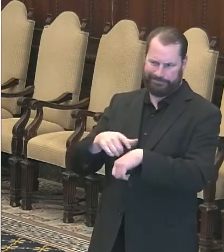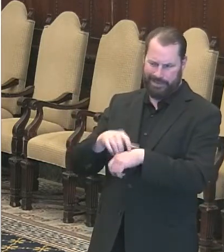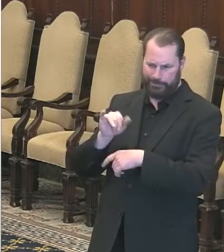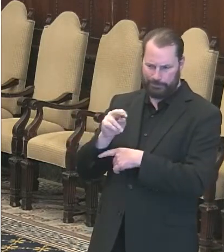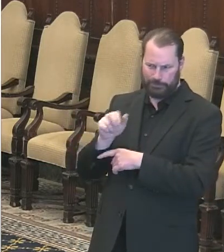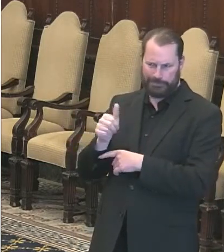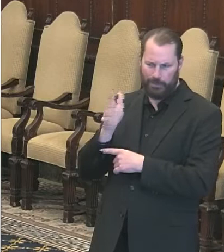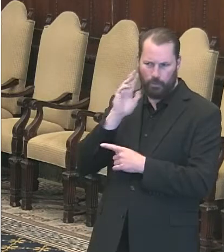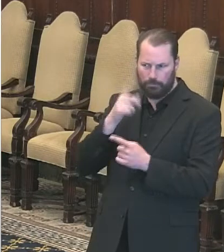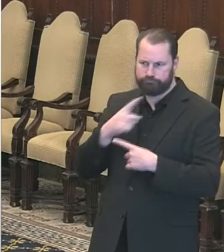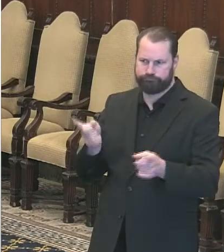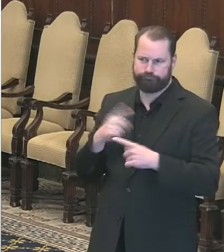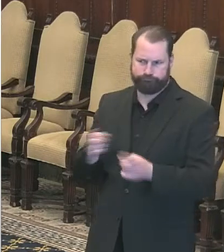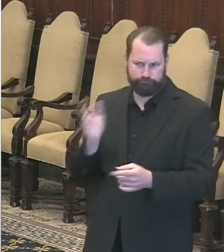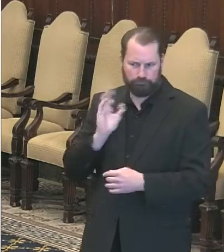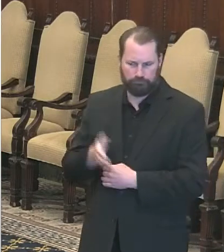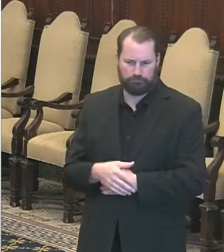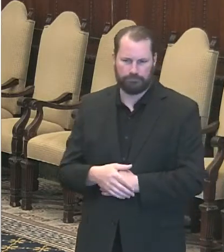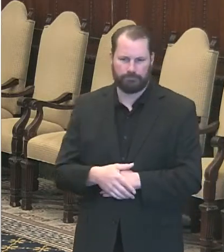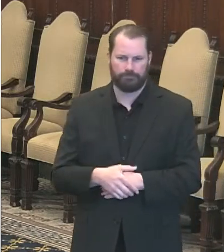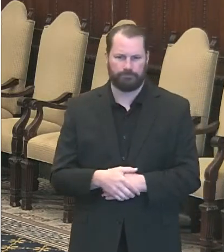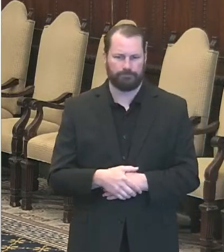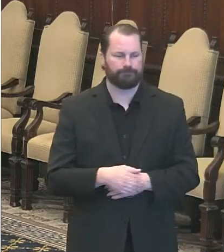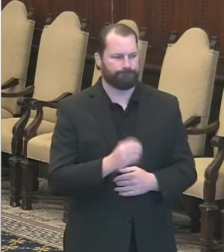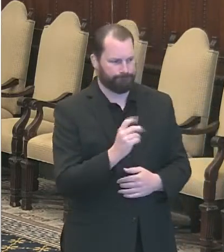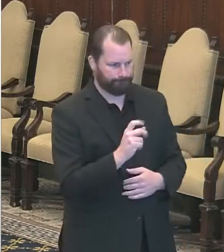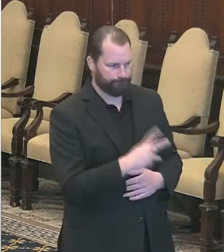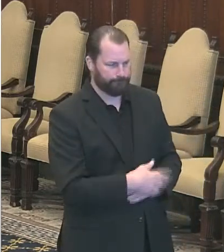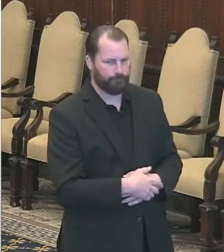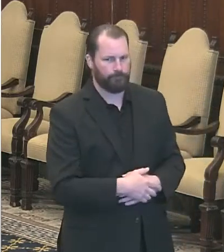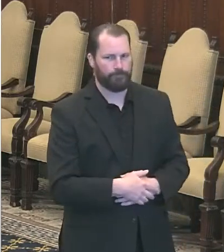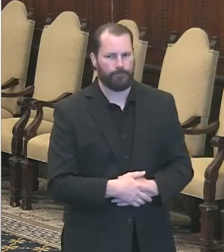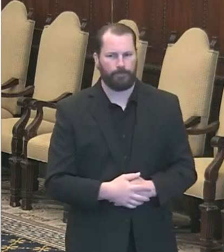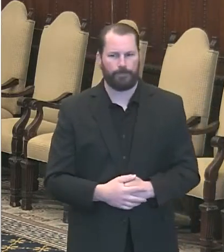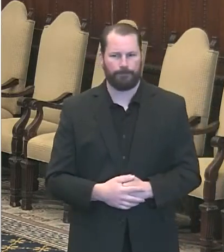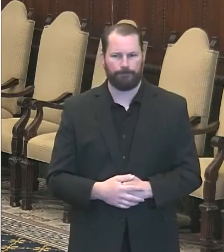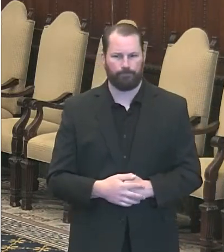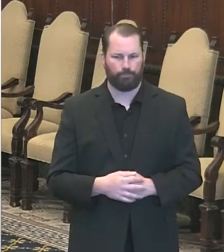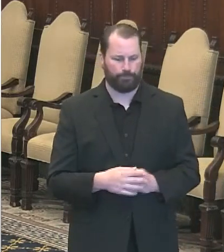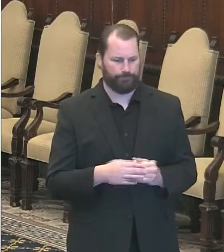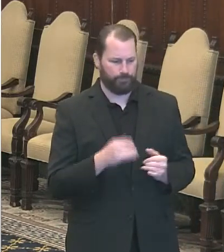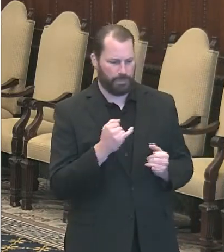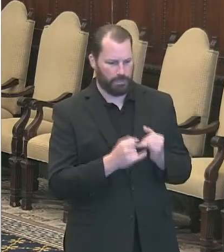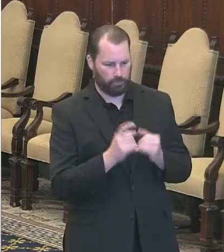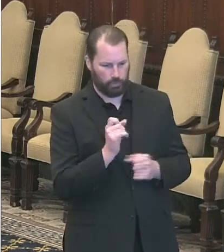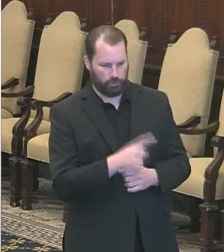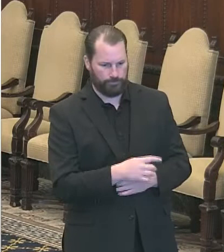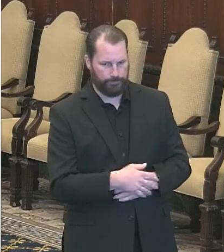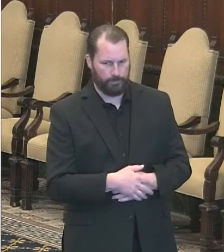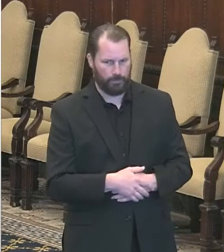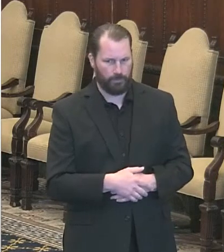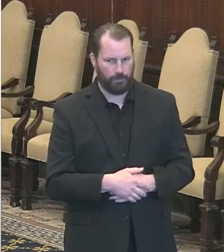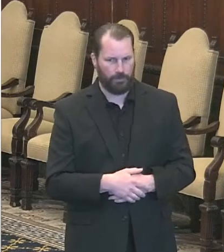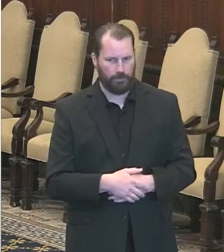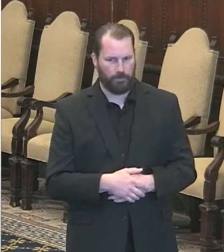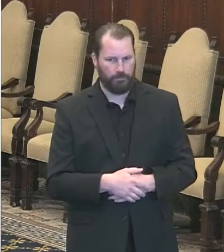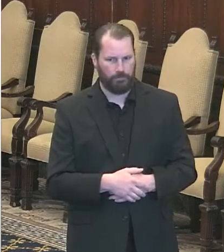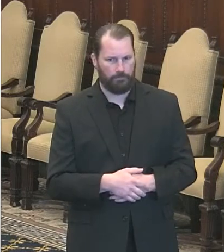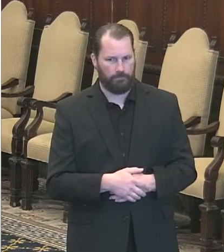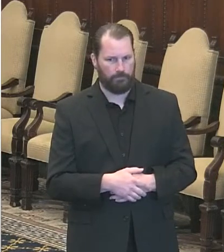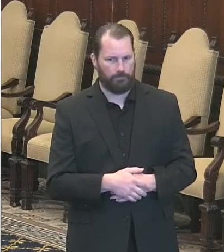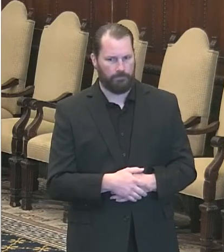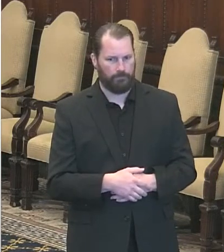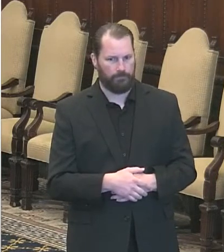Okay. And a last question I have is about the